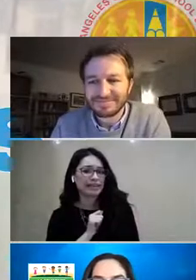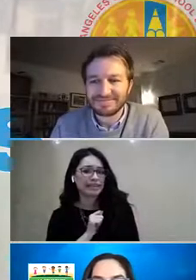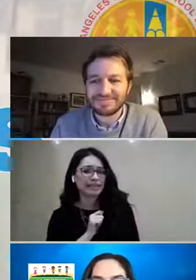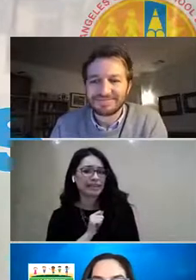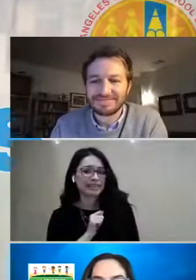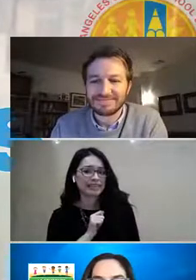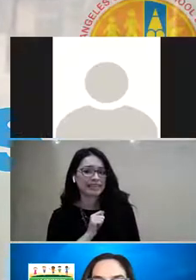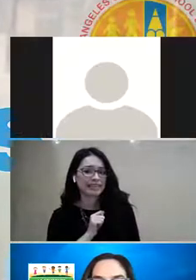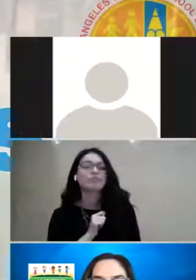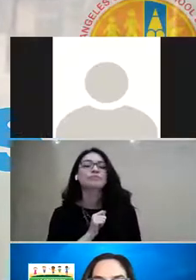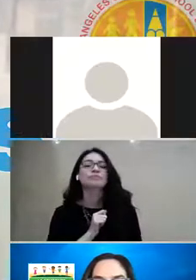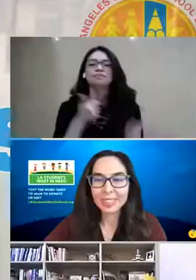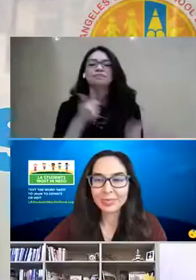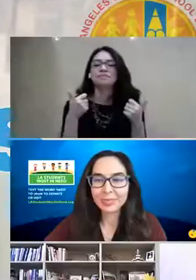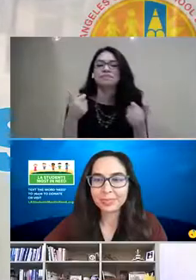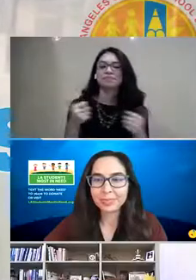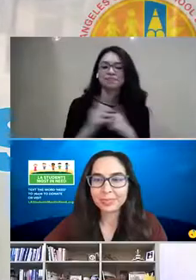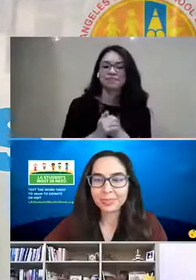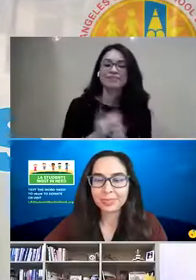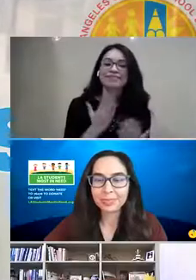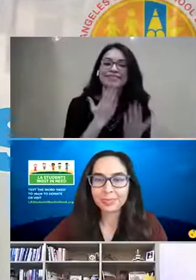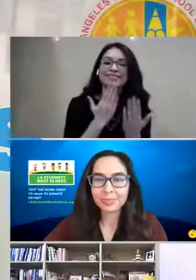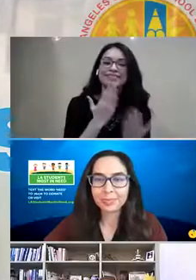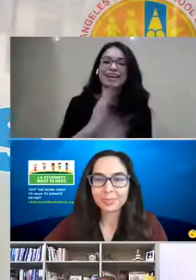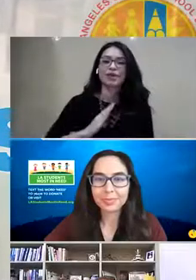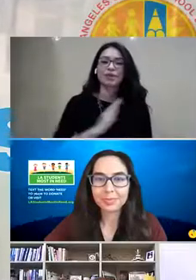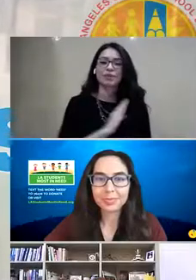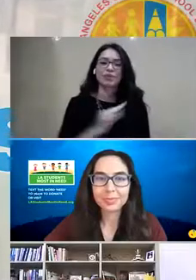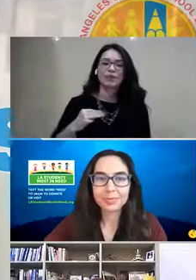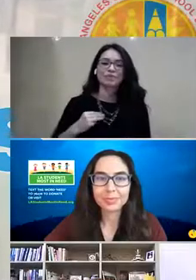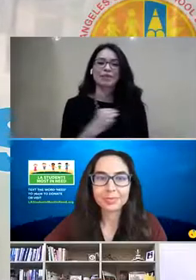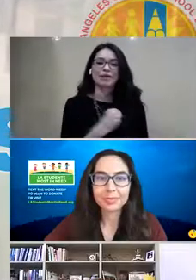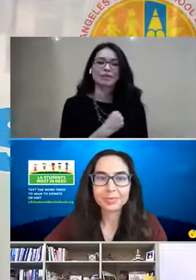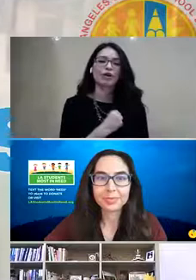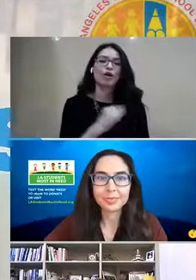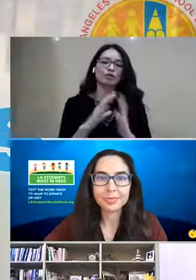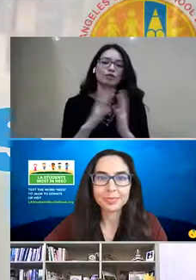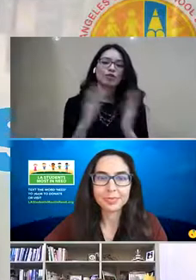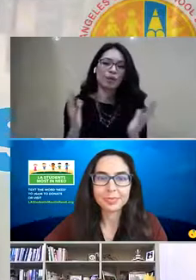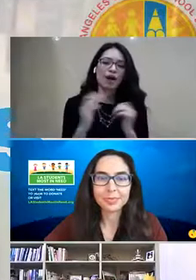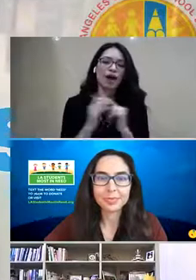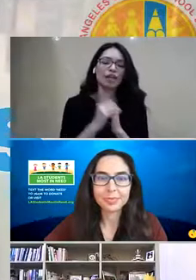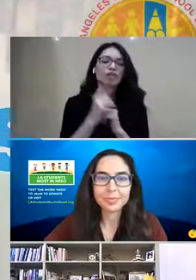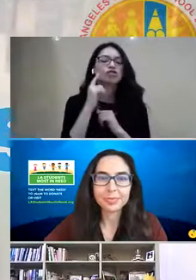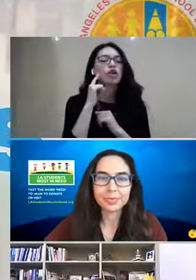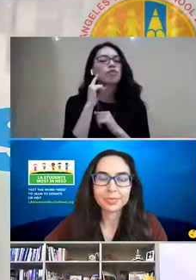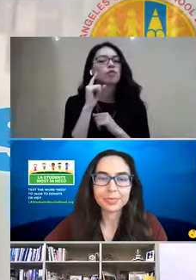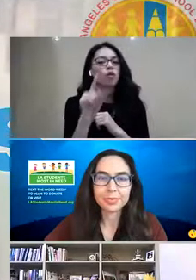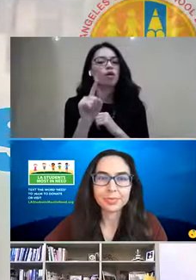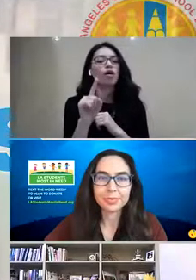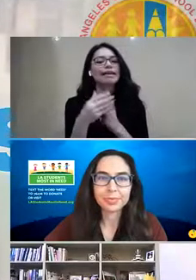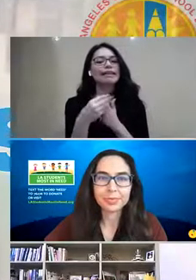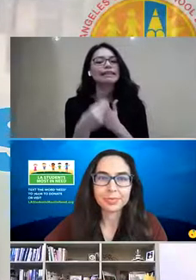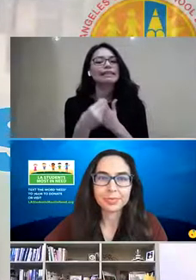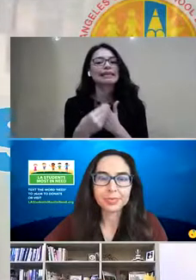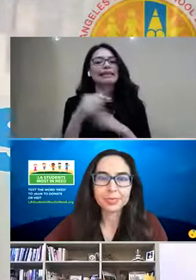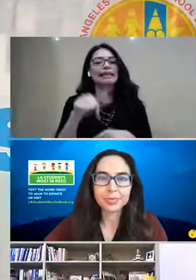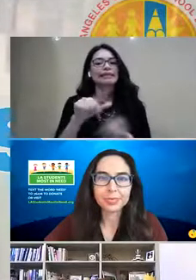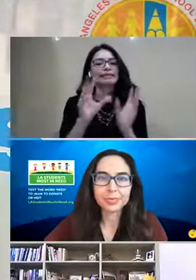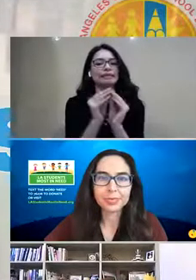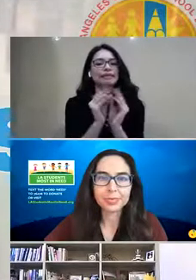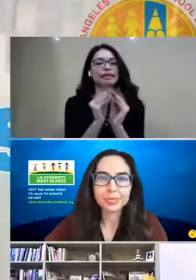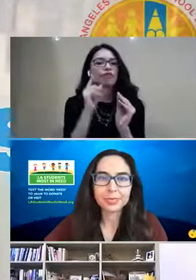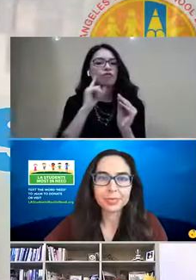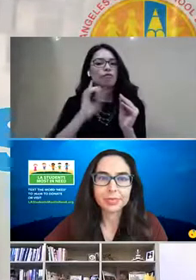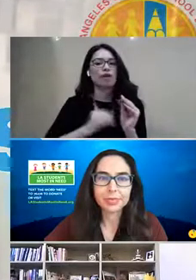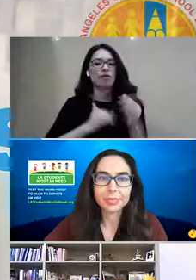There we go. Thank you, Board Member Melvoin, and thank you, Board Member Ortiz Franklin, for convening the community in this fashion. We always welcome the opportunity